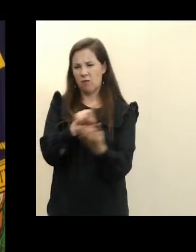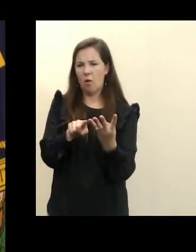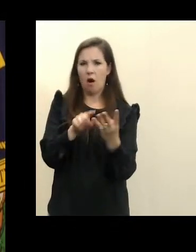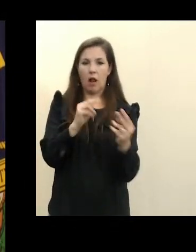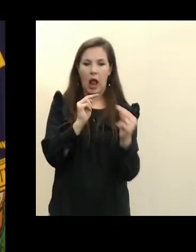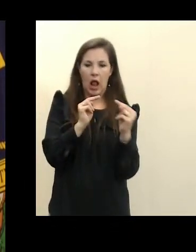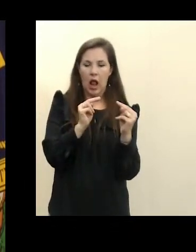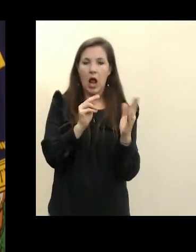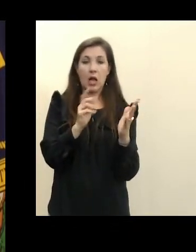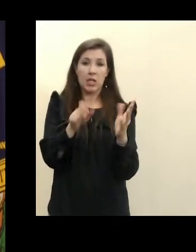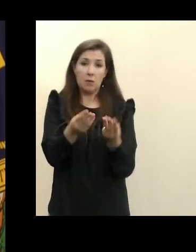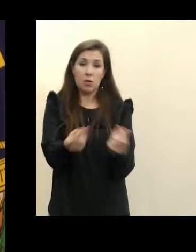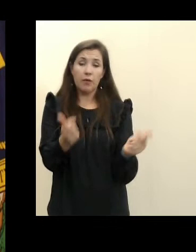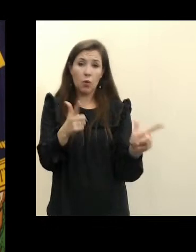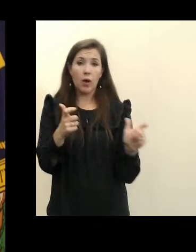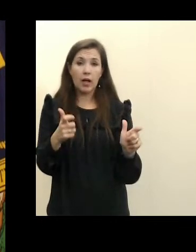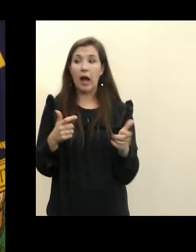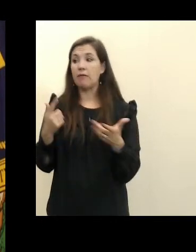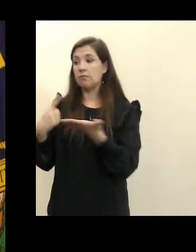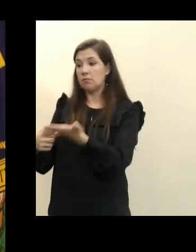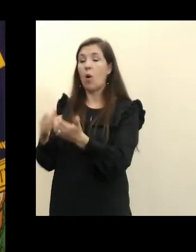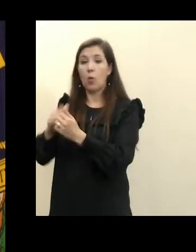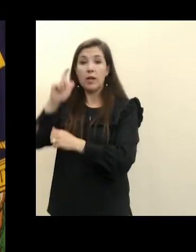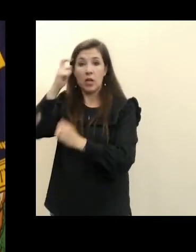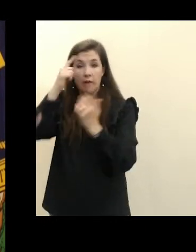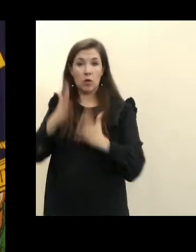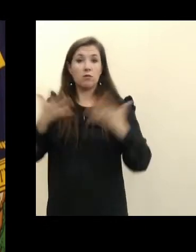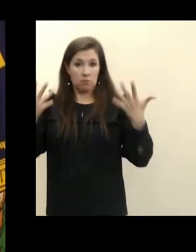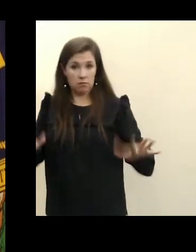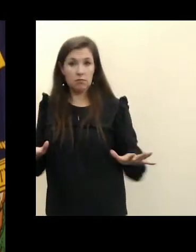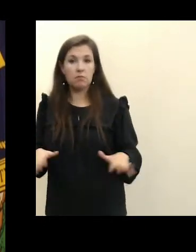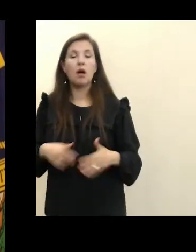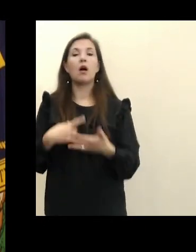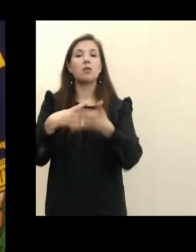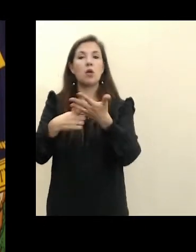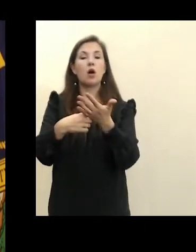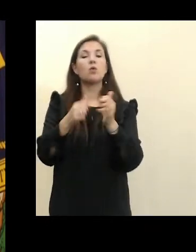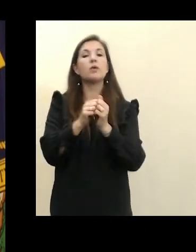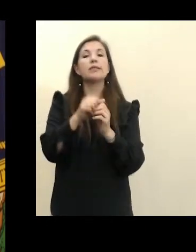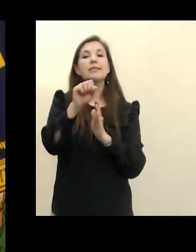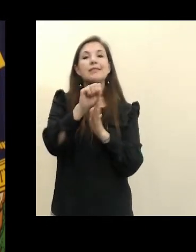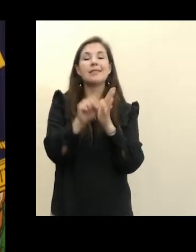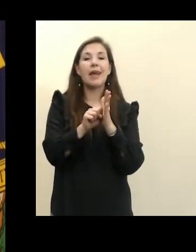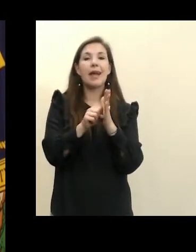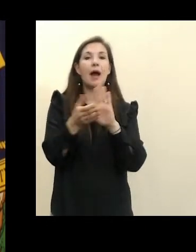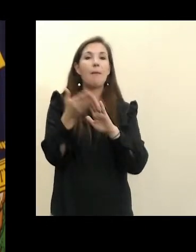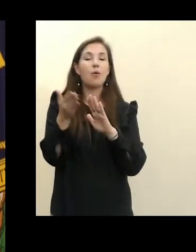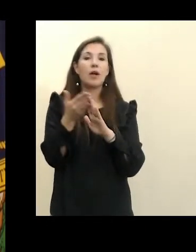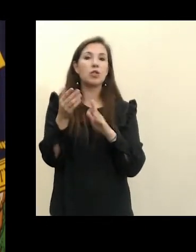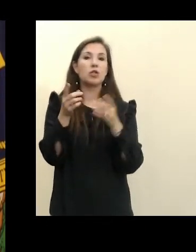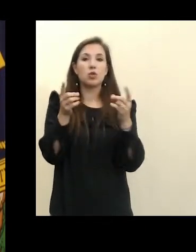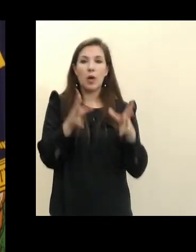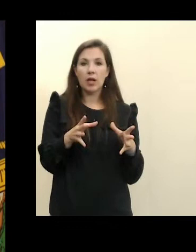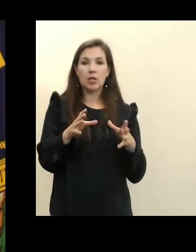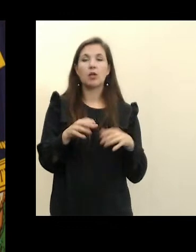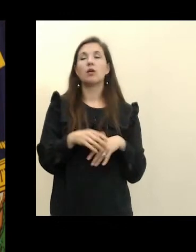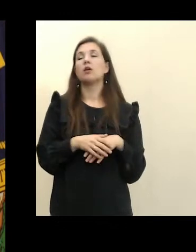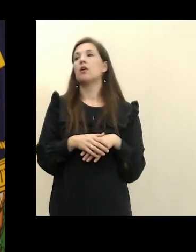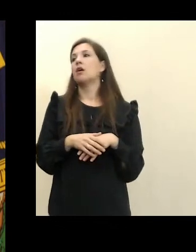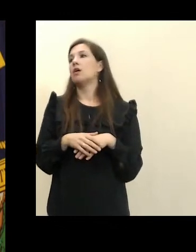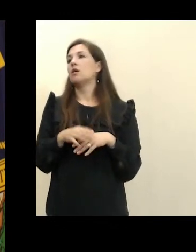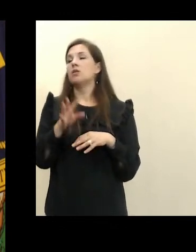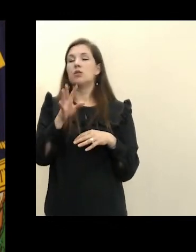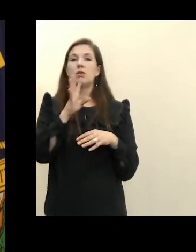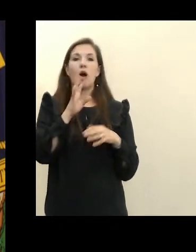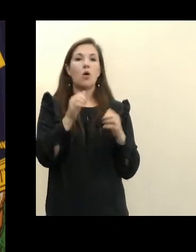quickly. I've talked to the governor about it. I've talked to the new state operations director, Catherine Garcia, about it. At various